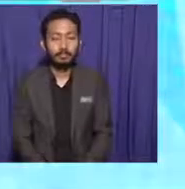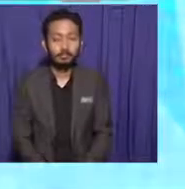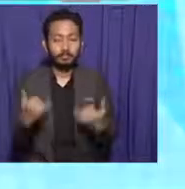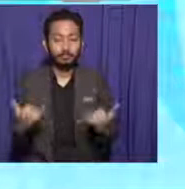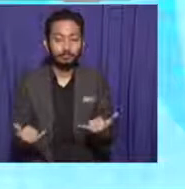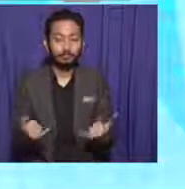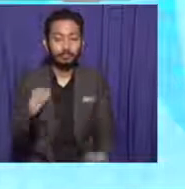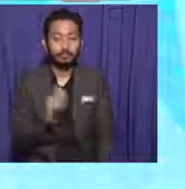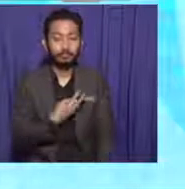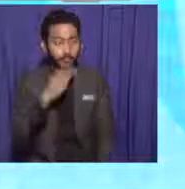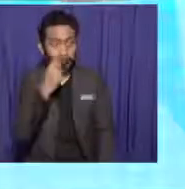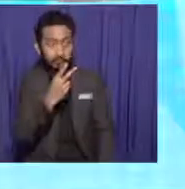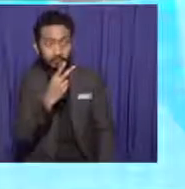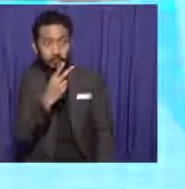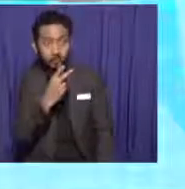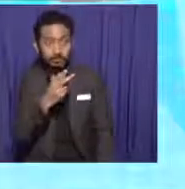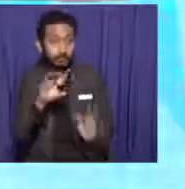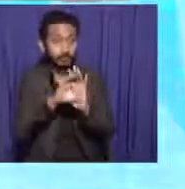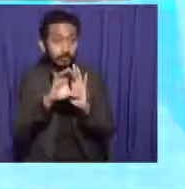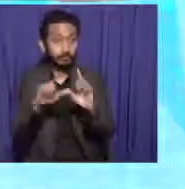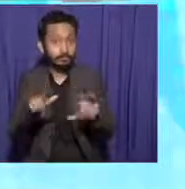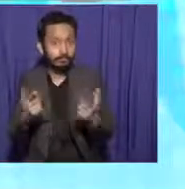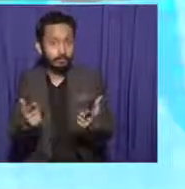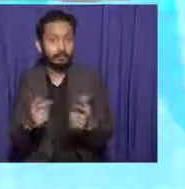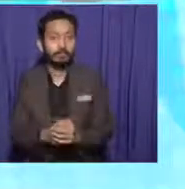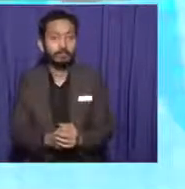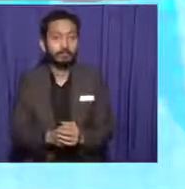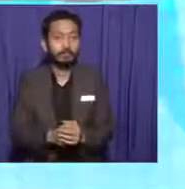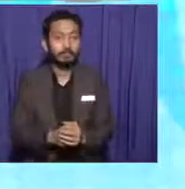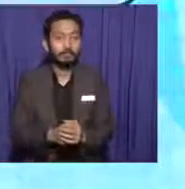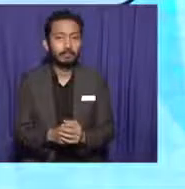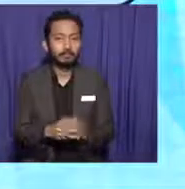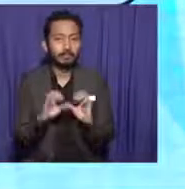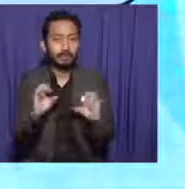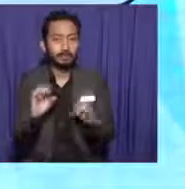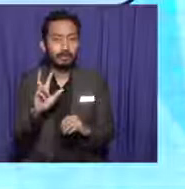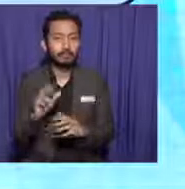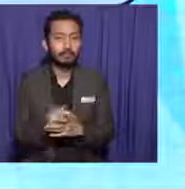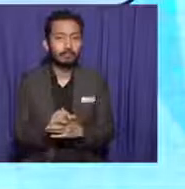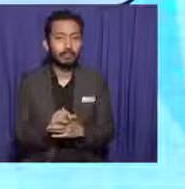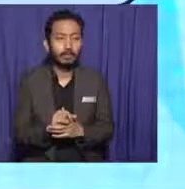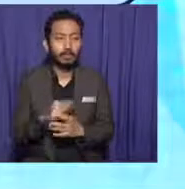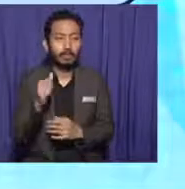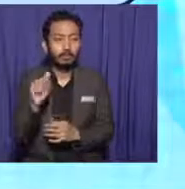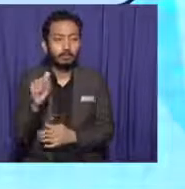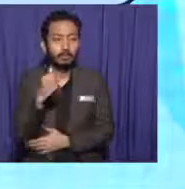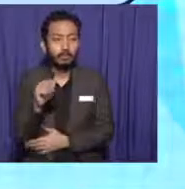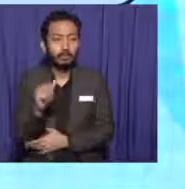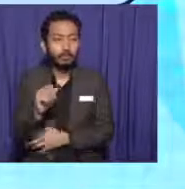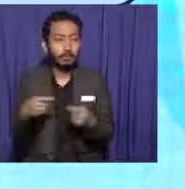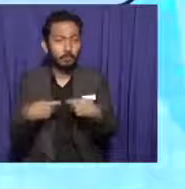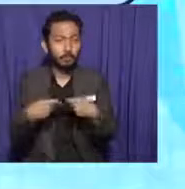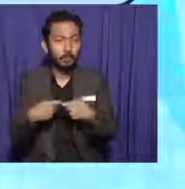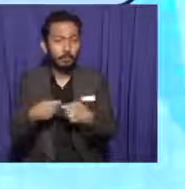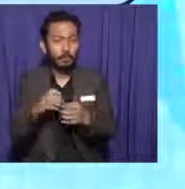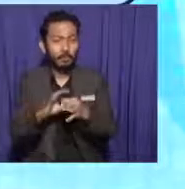Now, we will look at another example. Exercise 3. A current of 8 amperes